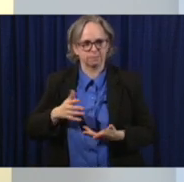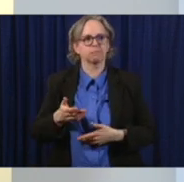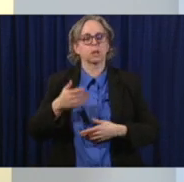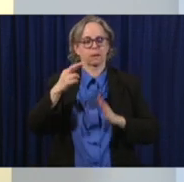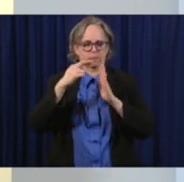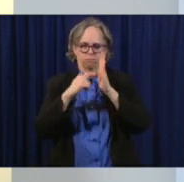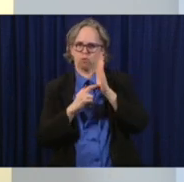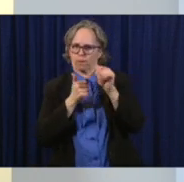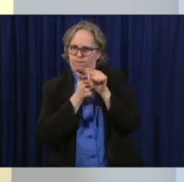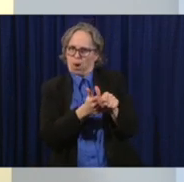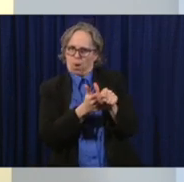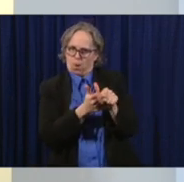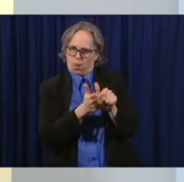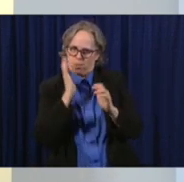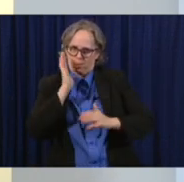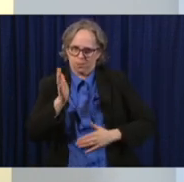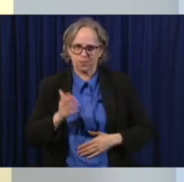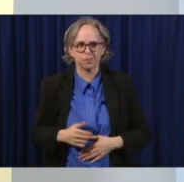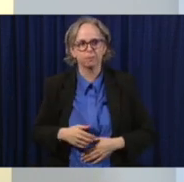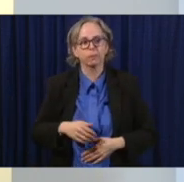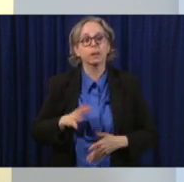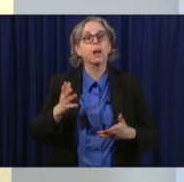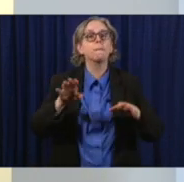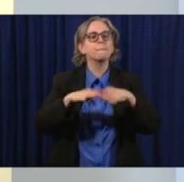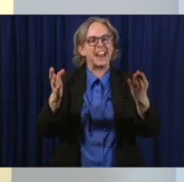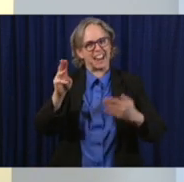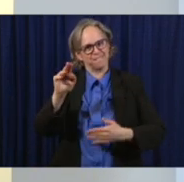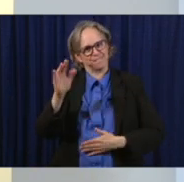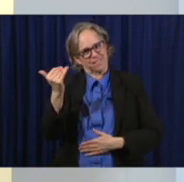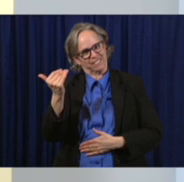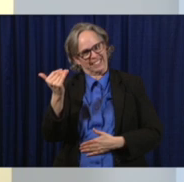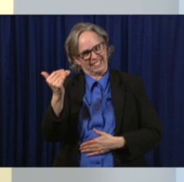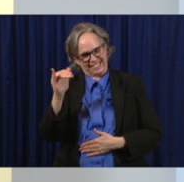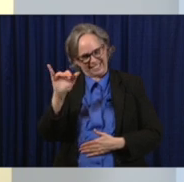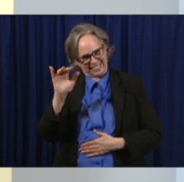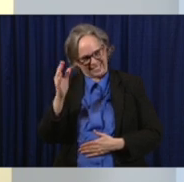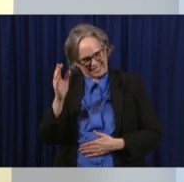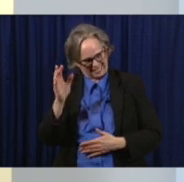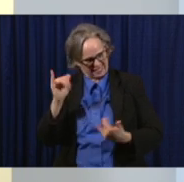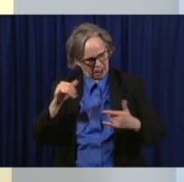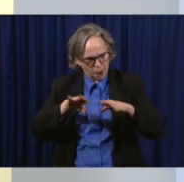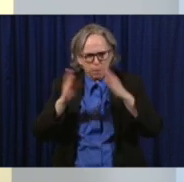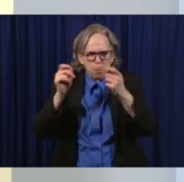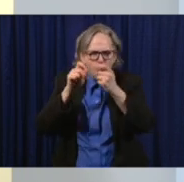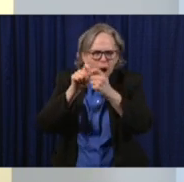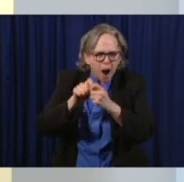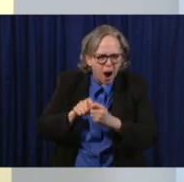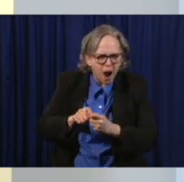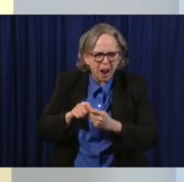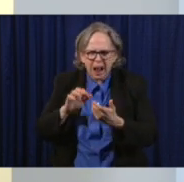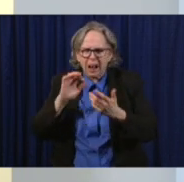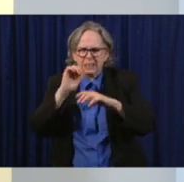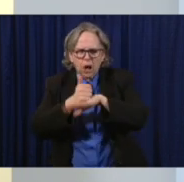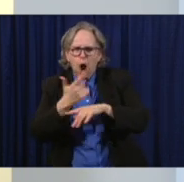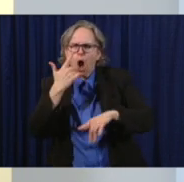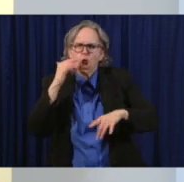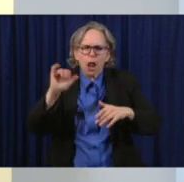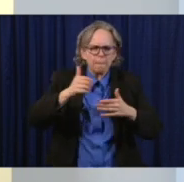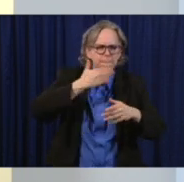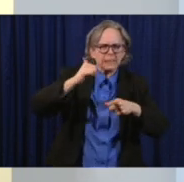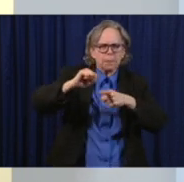May the 15th. All of the details for those particular protocols for operation will be available